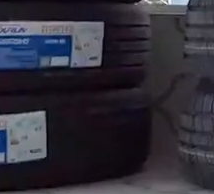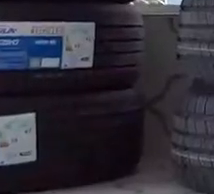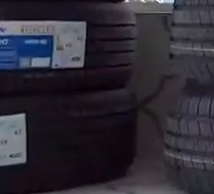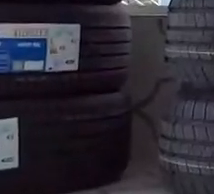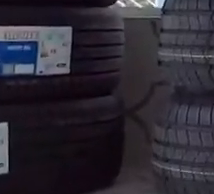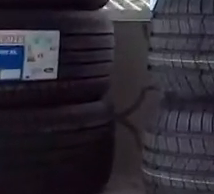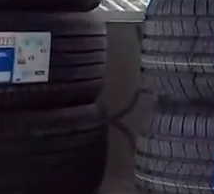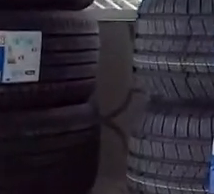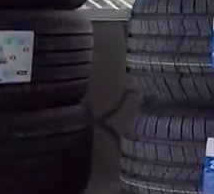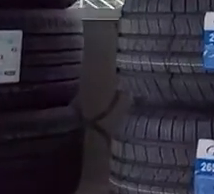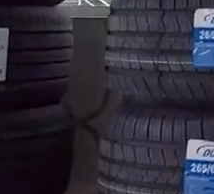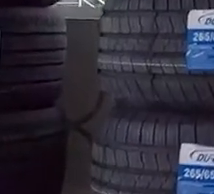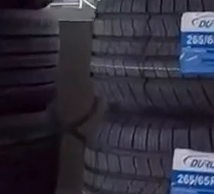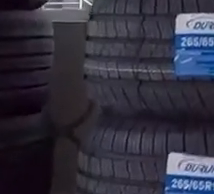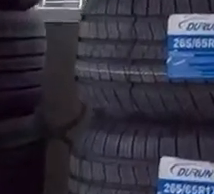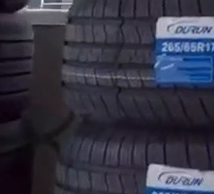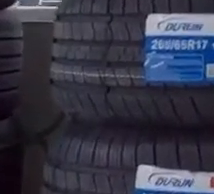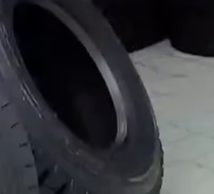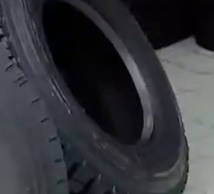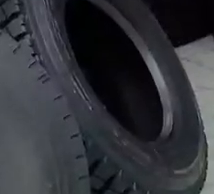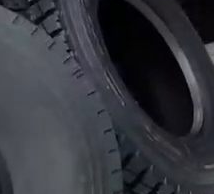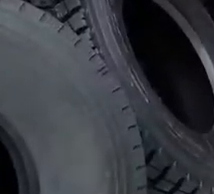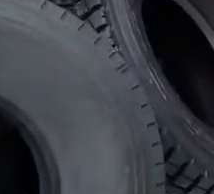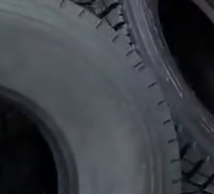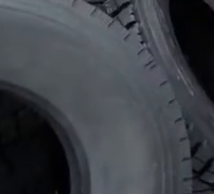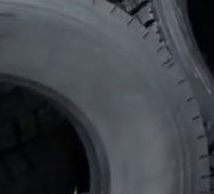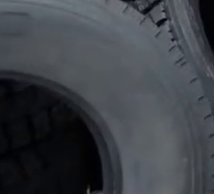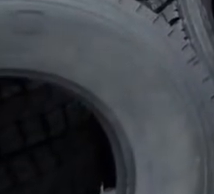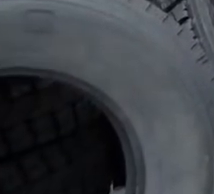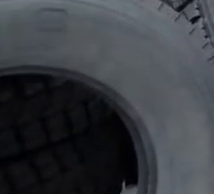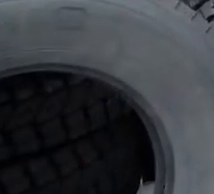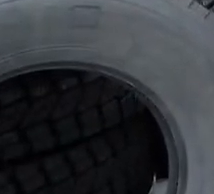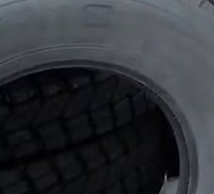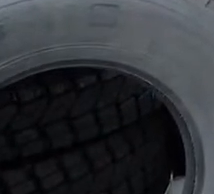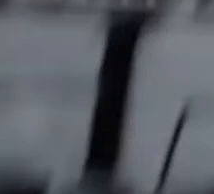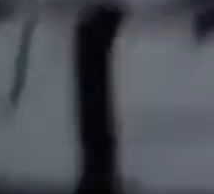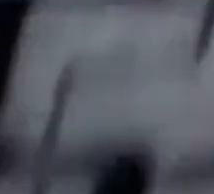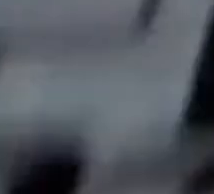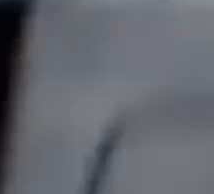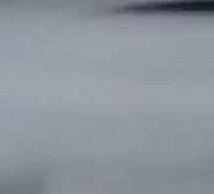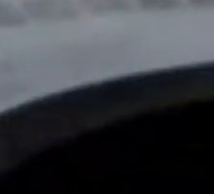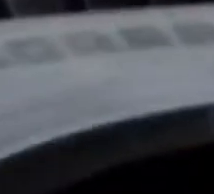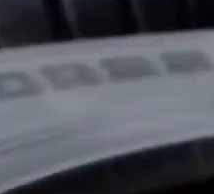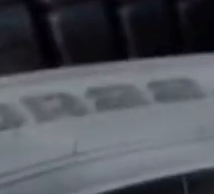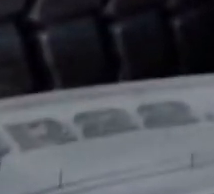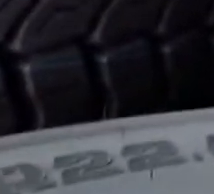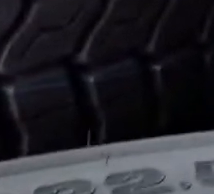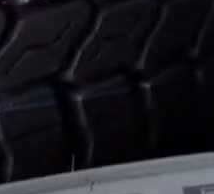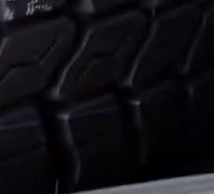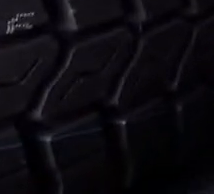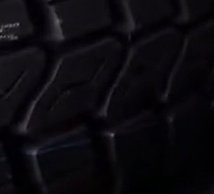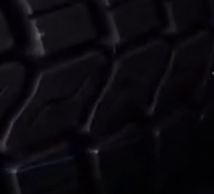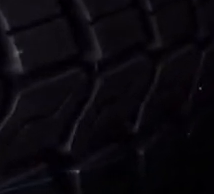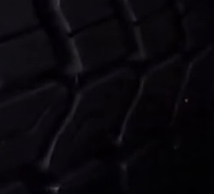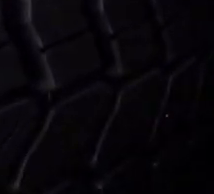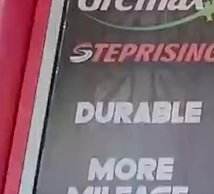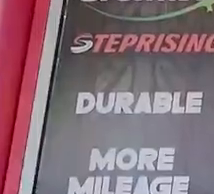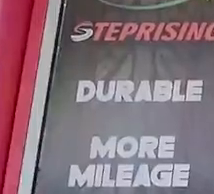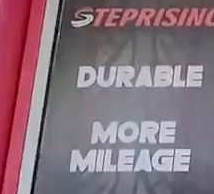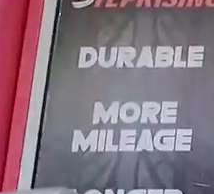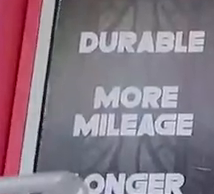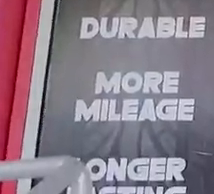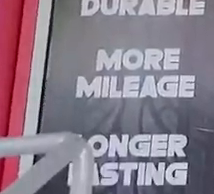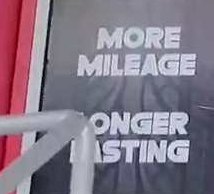longevity of Duron, built to withstand the test of time. Embrace the road with confidence on Remax tires, engineered for